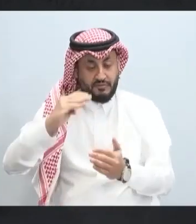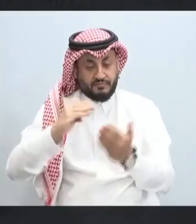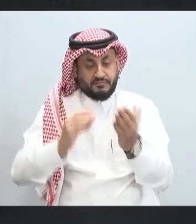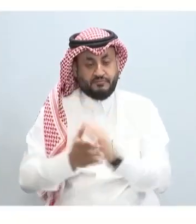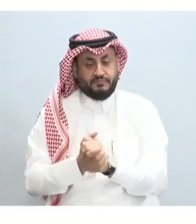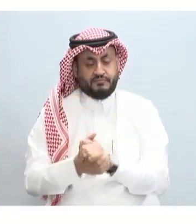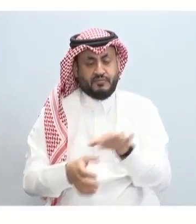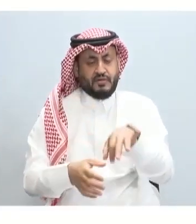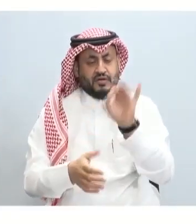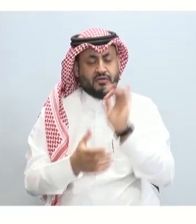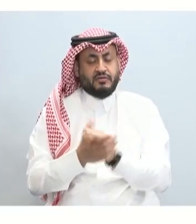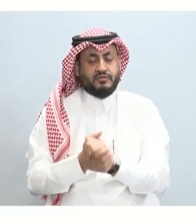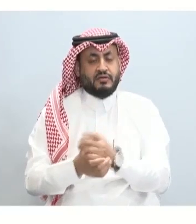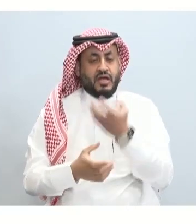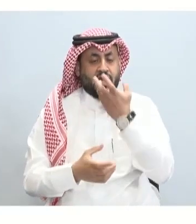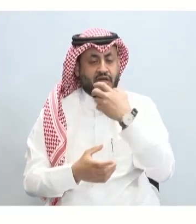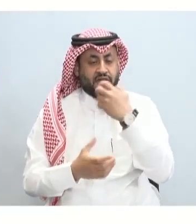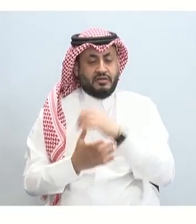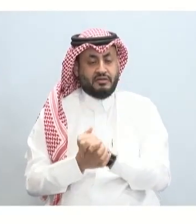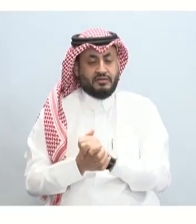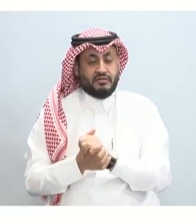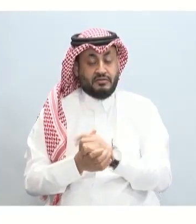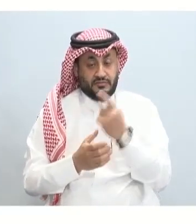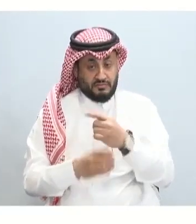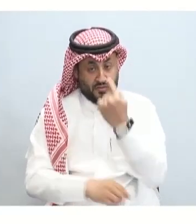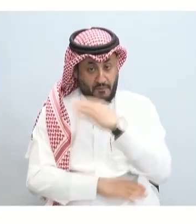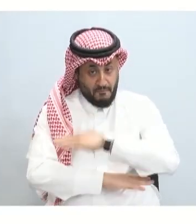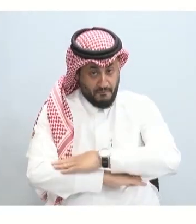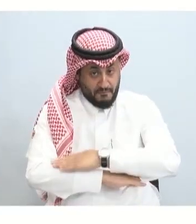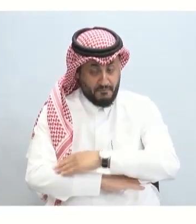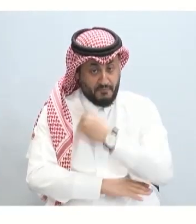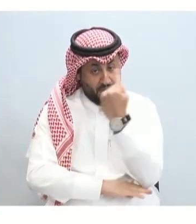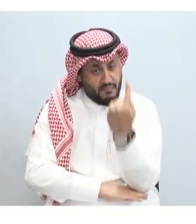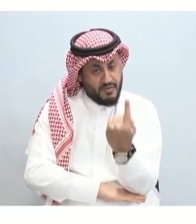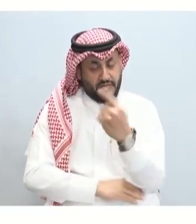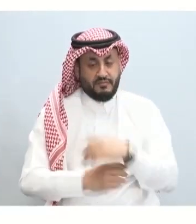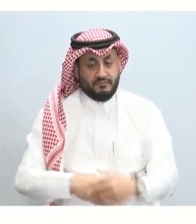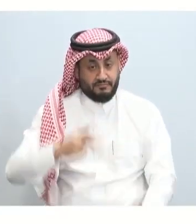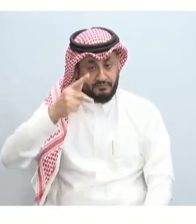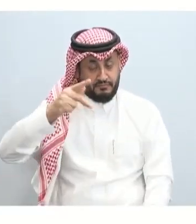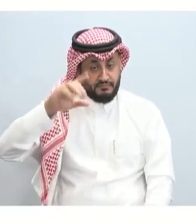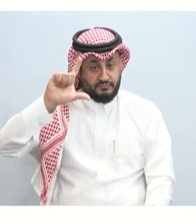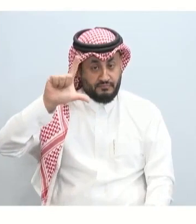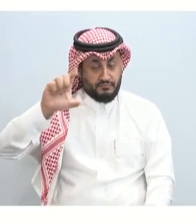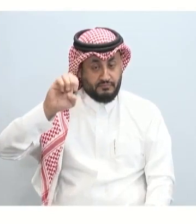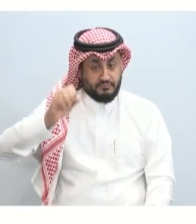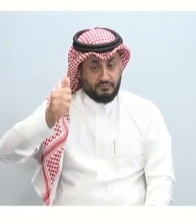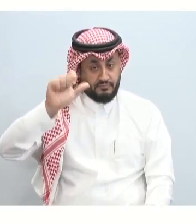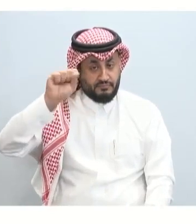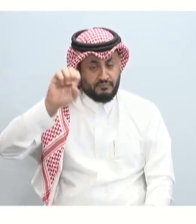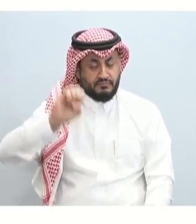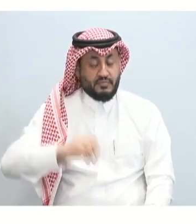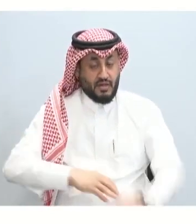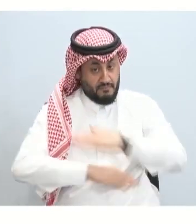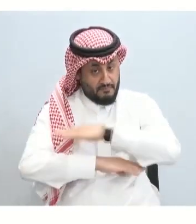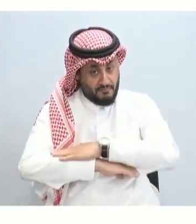passenger chooses, he should end his or her answer with, please. What do you want? Juice or